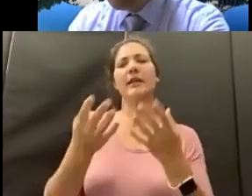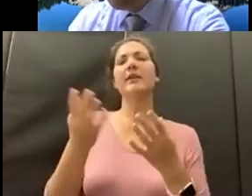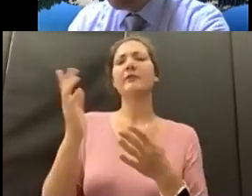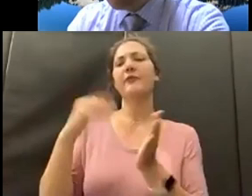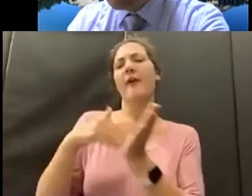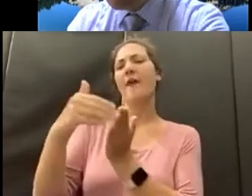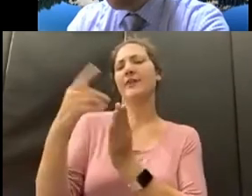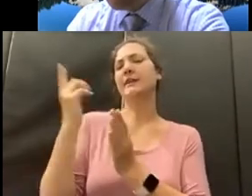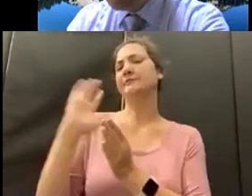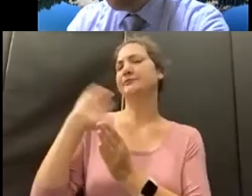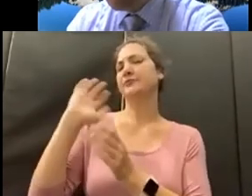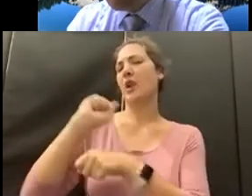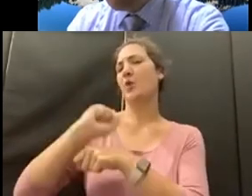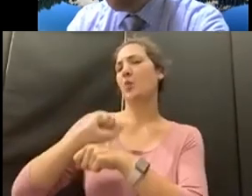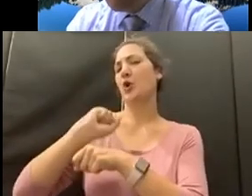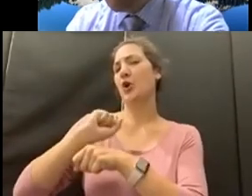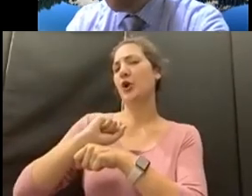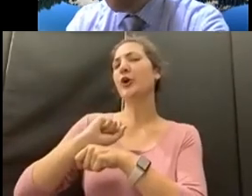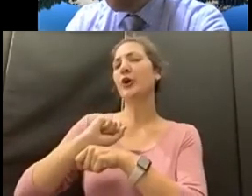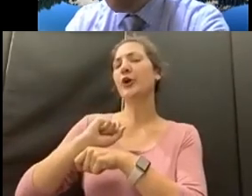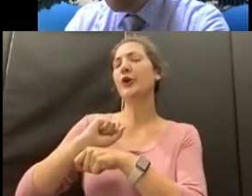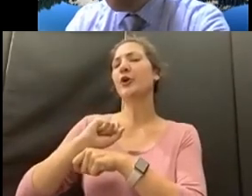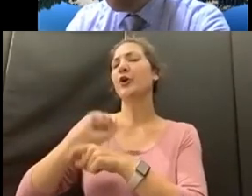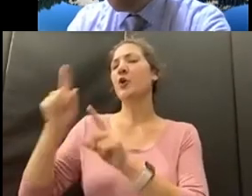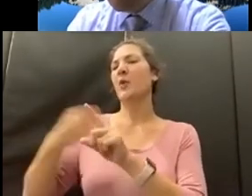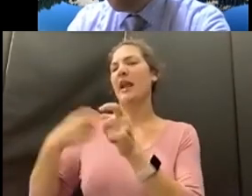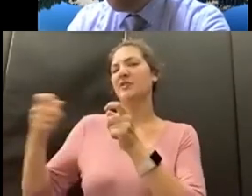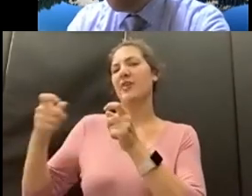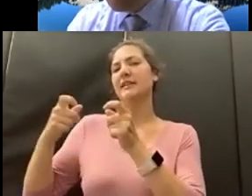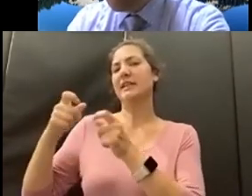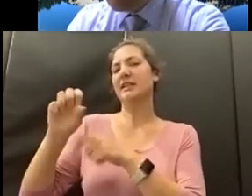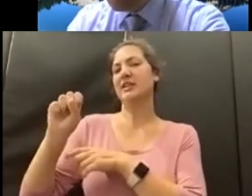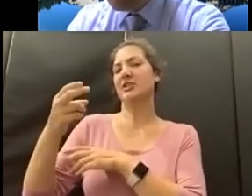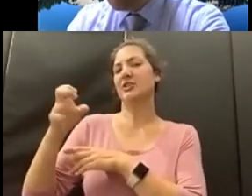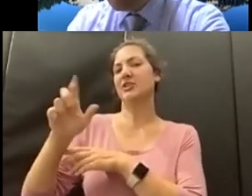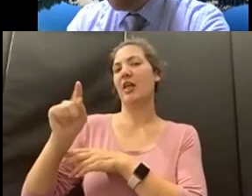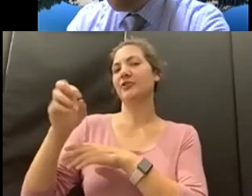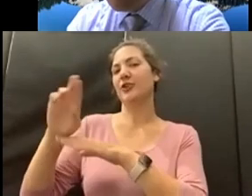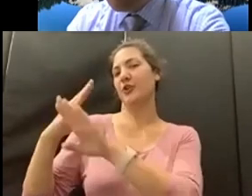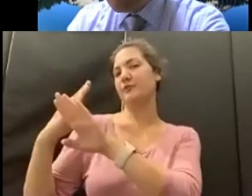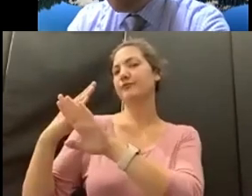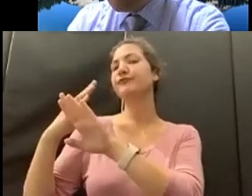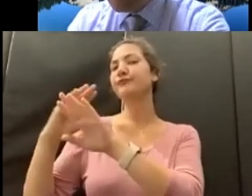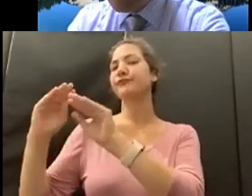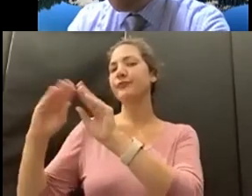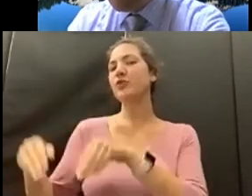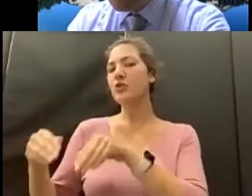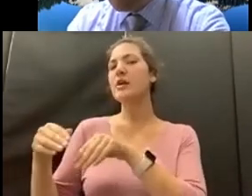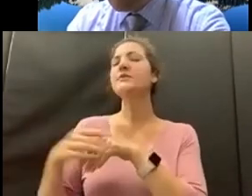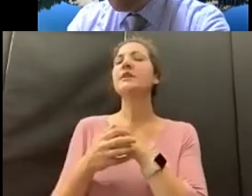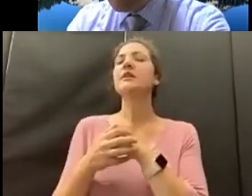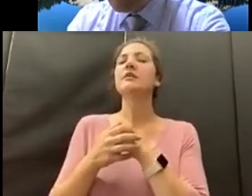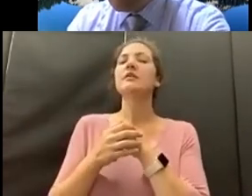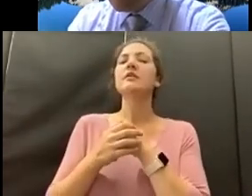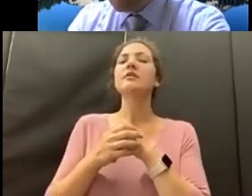that if we do not address issues before they become a crisis, we end up